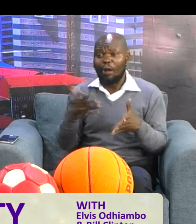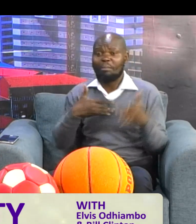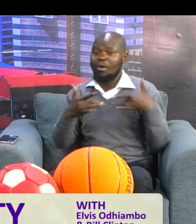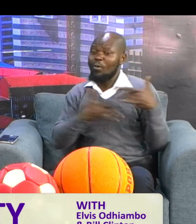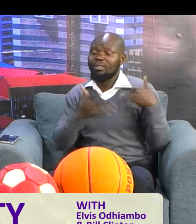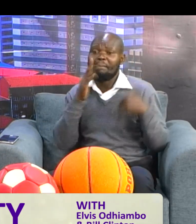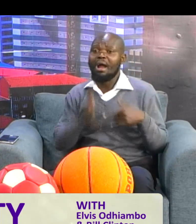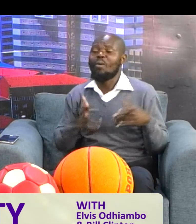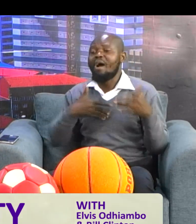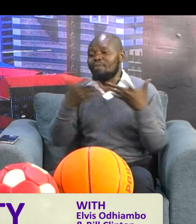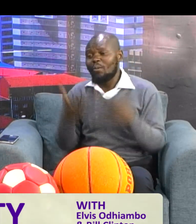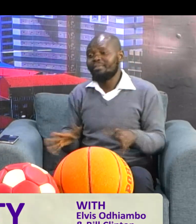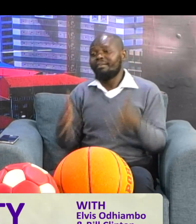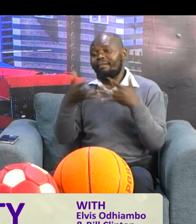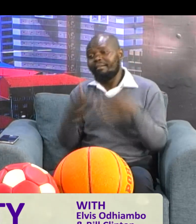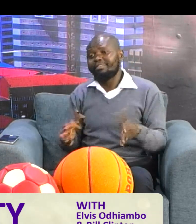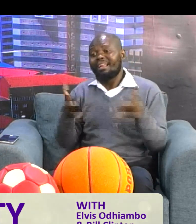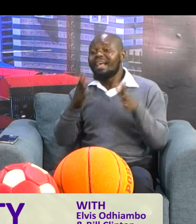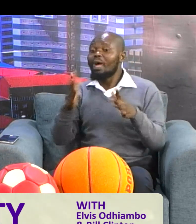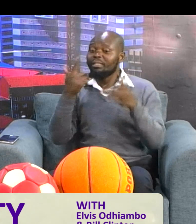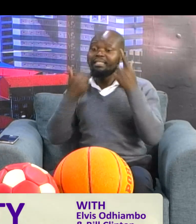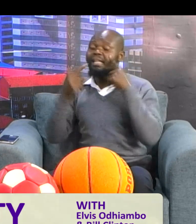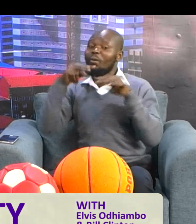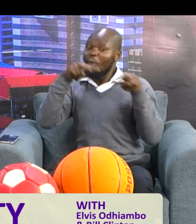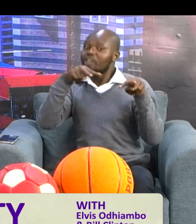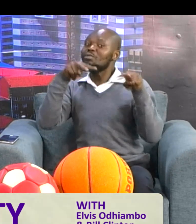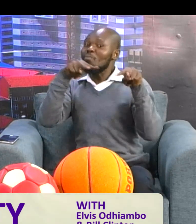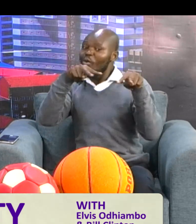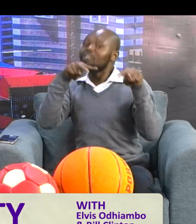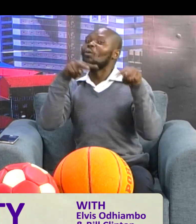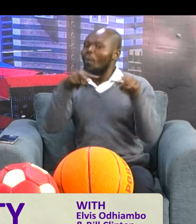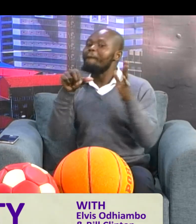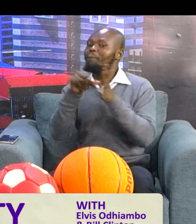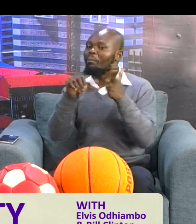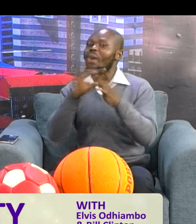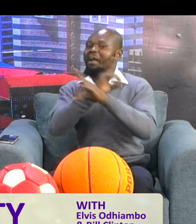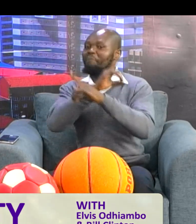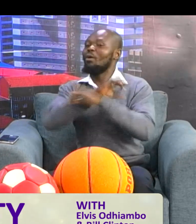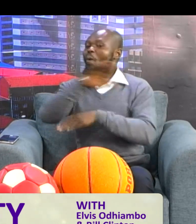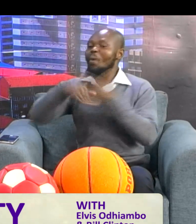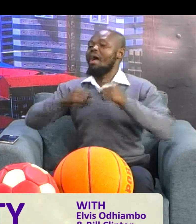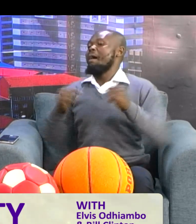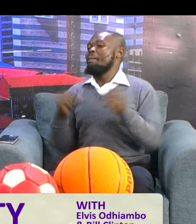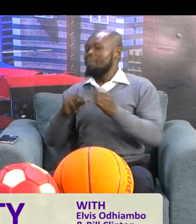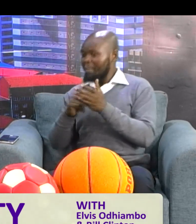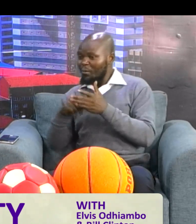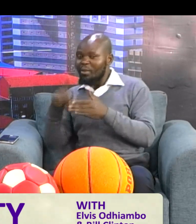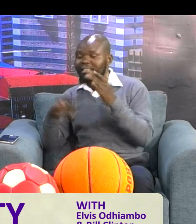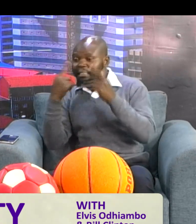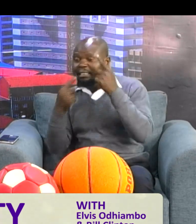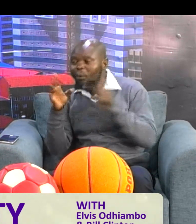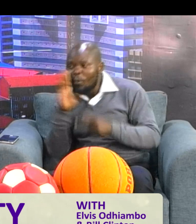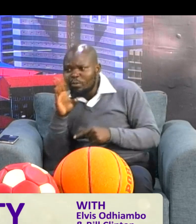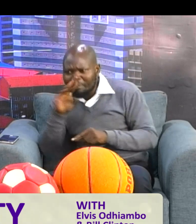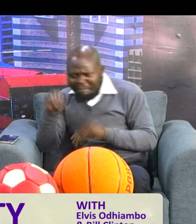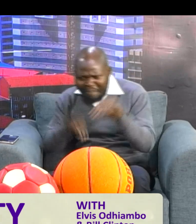that maybe when you're home, it's easy, but we've seen many times Crystal Palace has been watching us lose very many games. They know